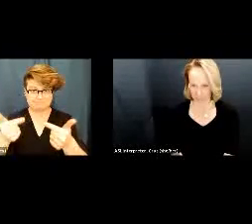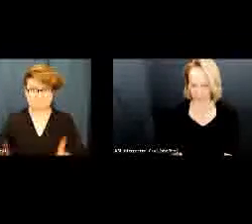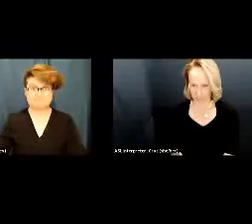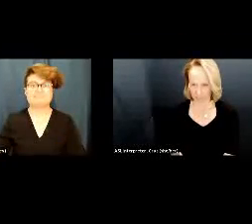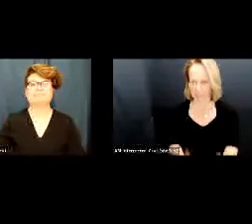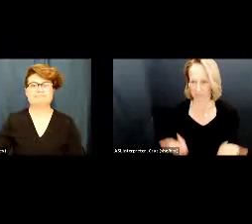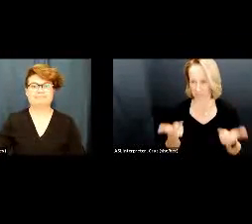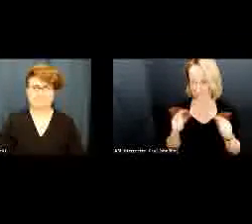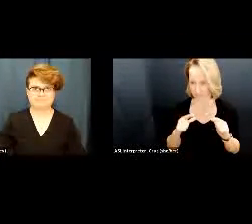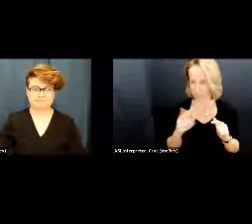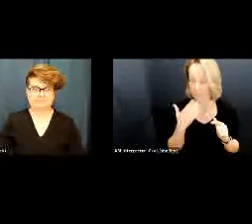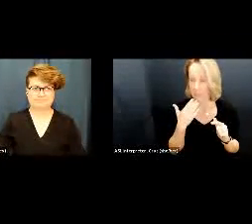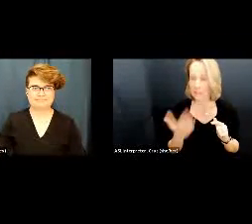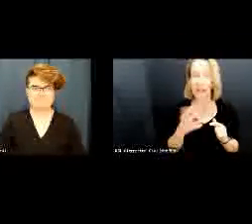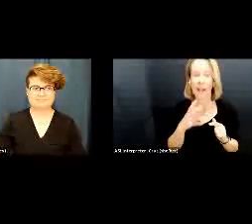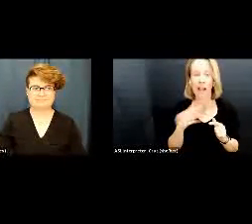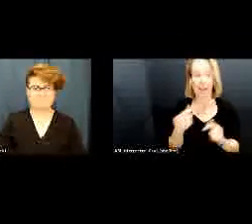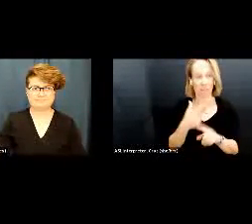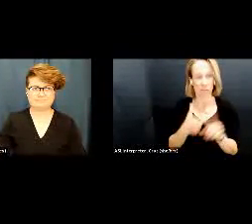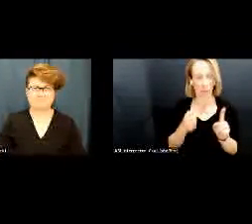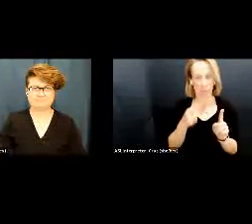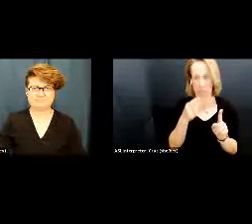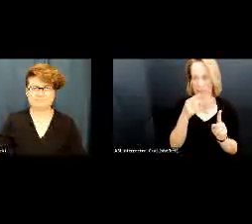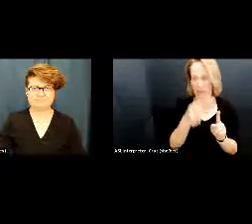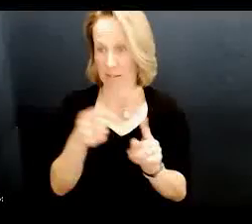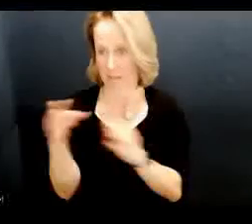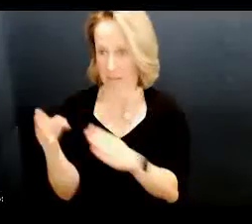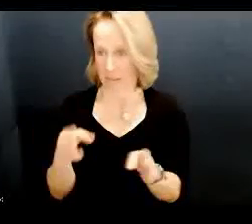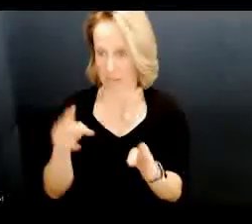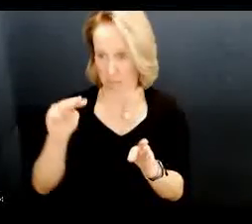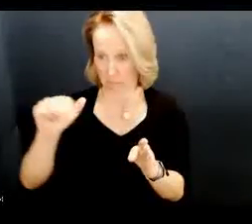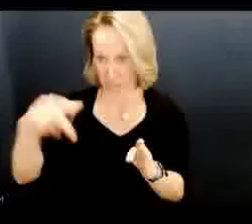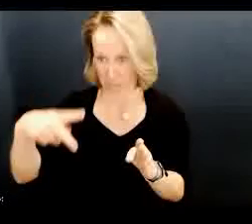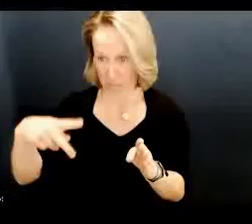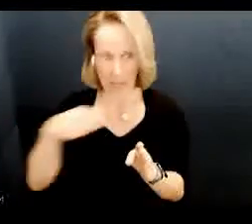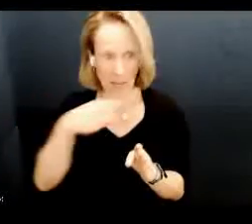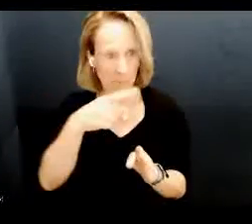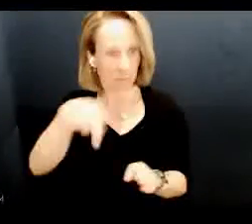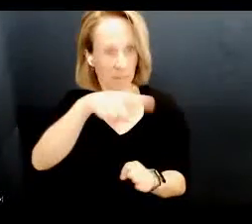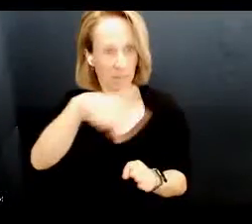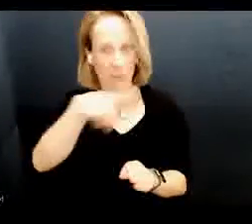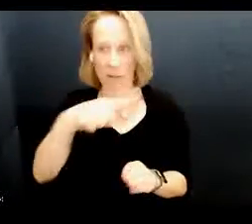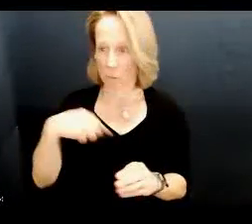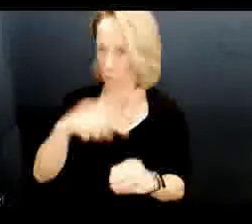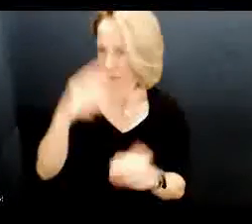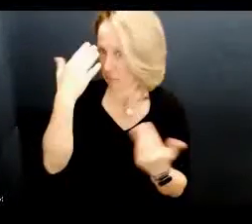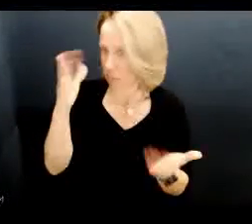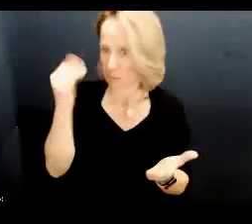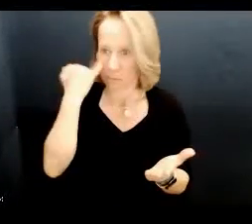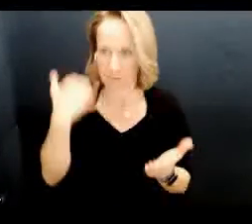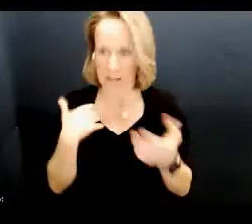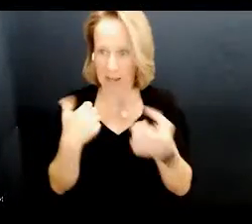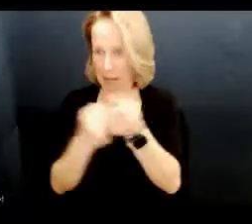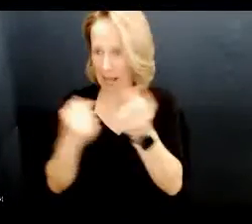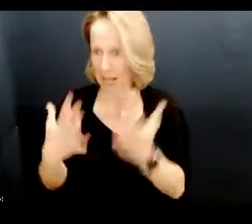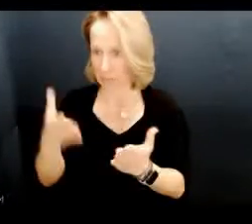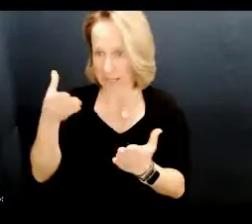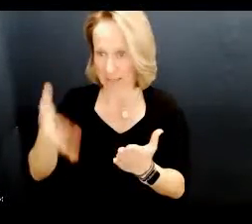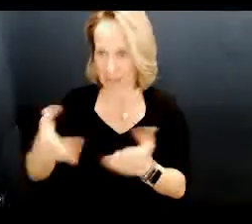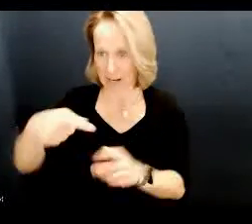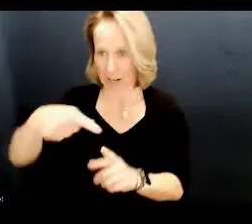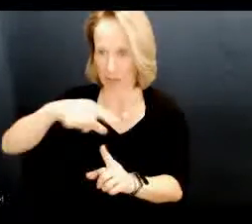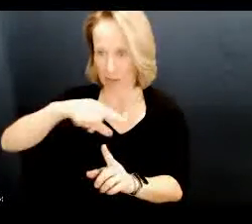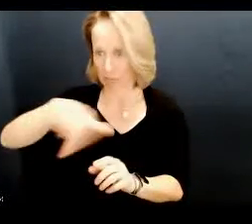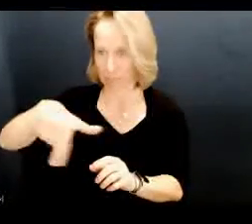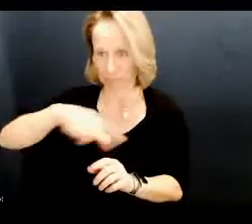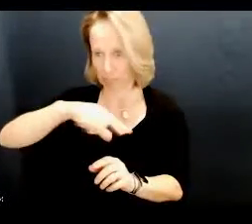Yeah, and based on this map, we actually don't even know if there's an advocate in the community to be called. I made this map, so I do know,